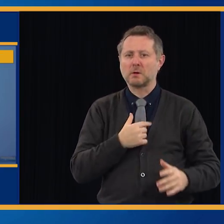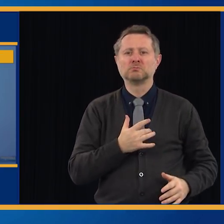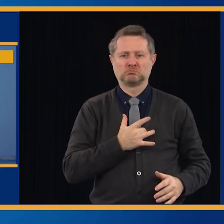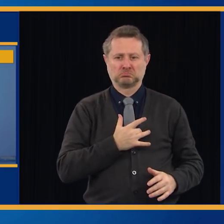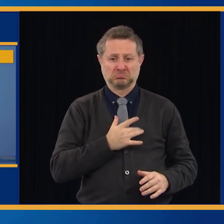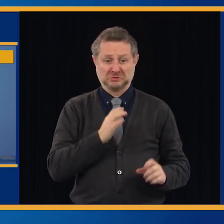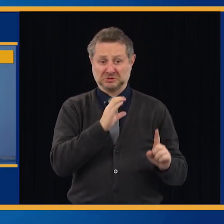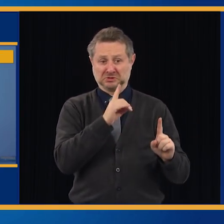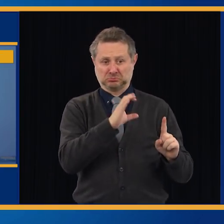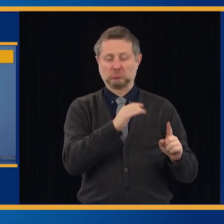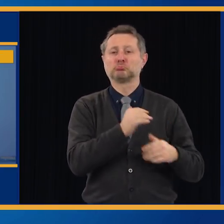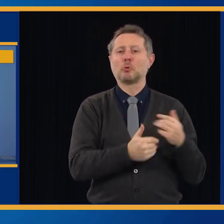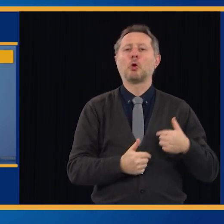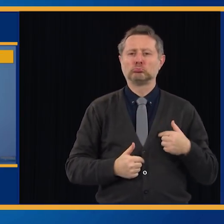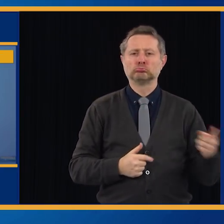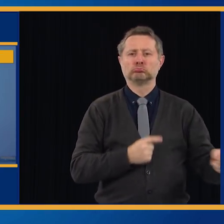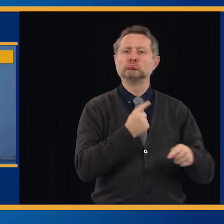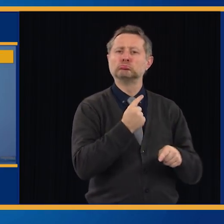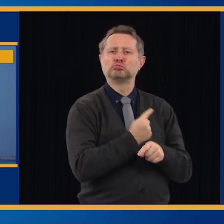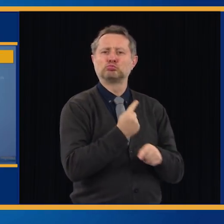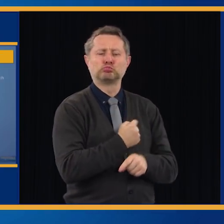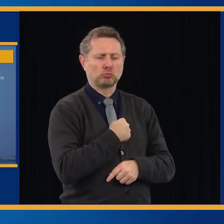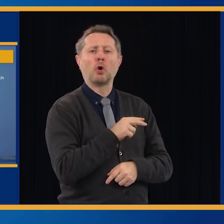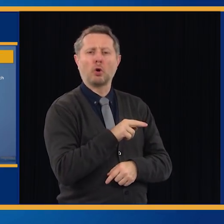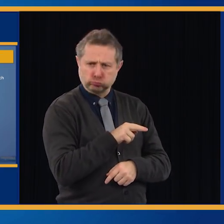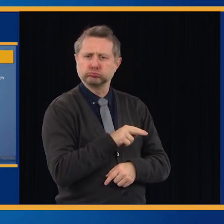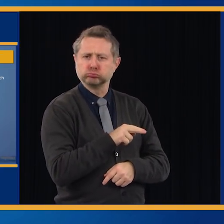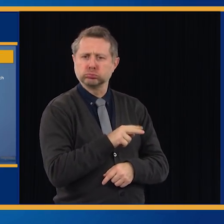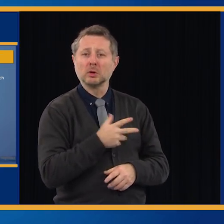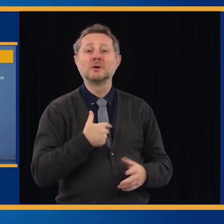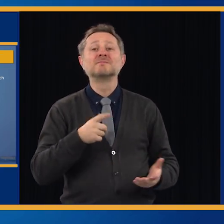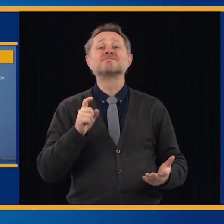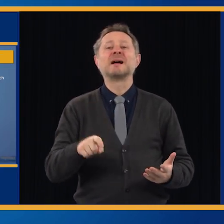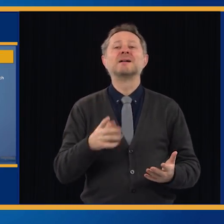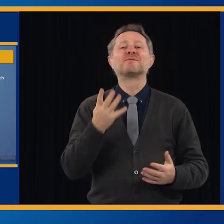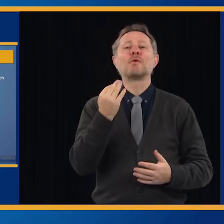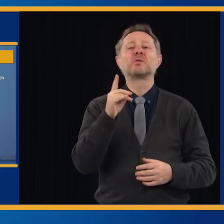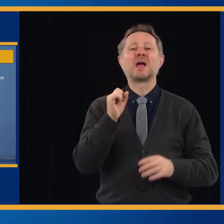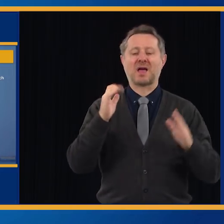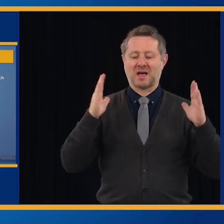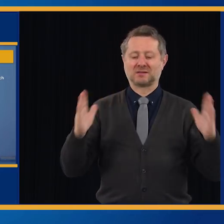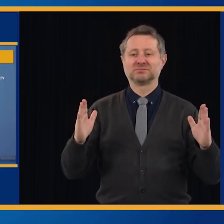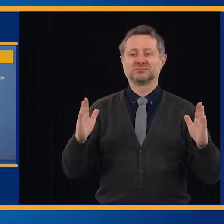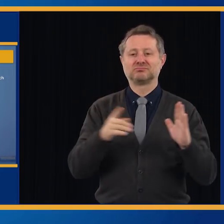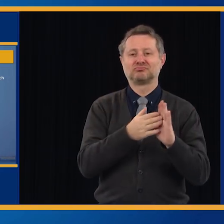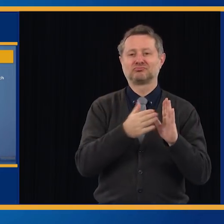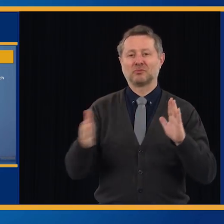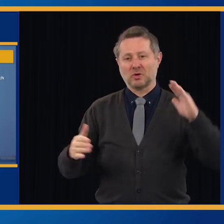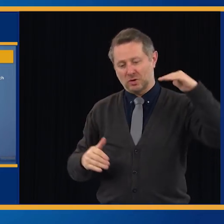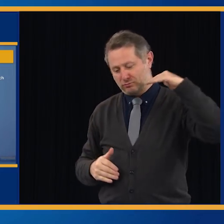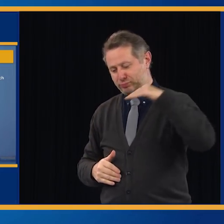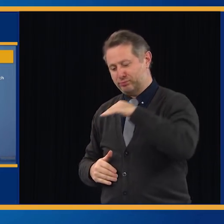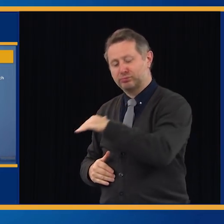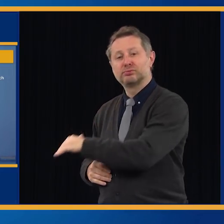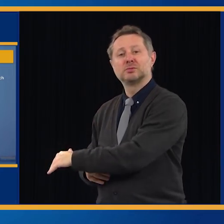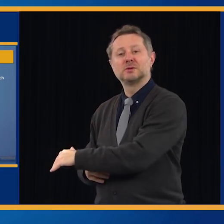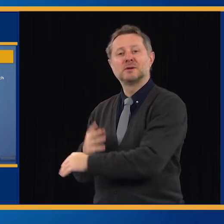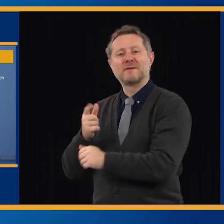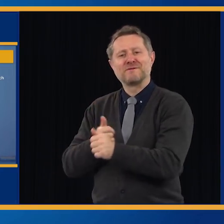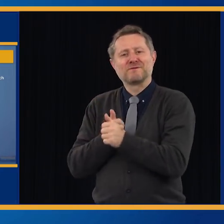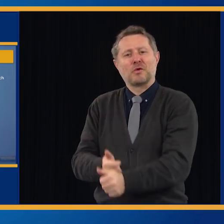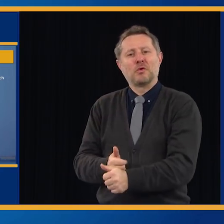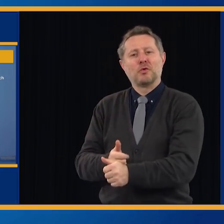sense, which is you have to have a 14-day decline in the number of hospitalizations before you go